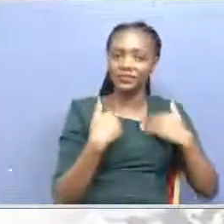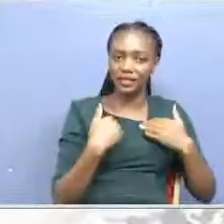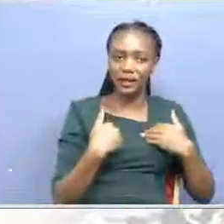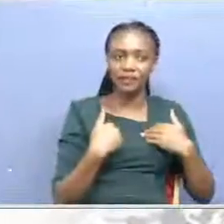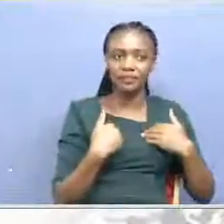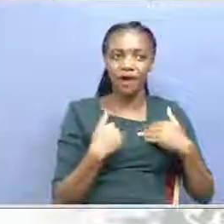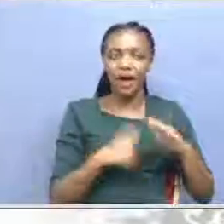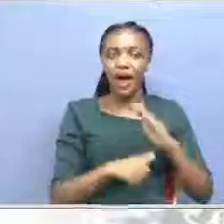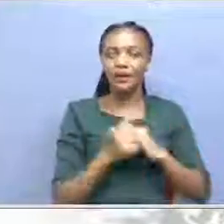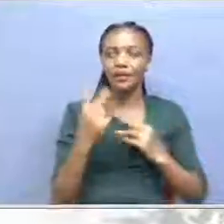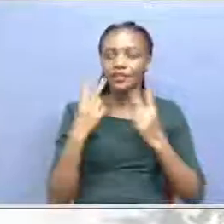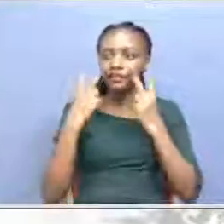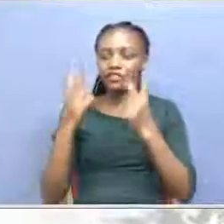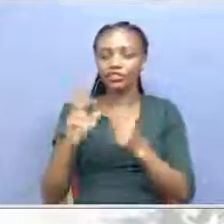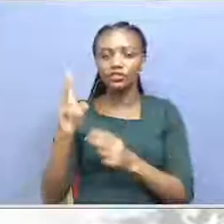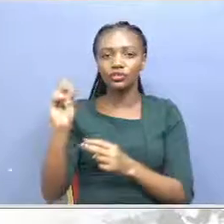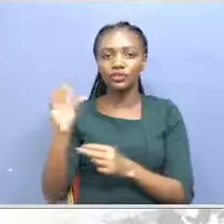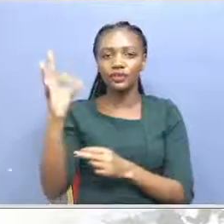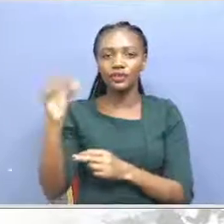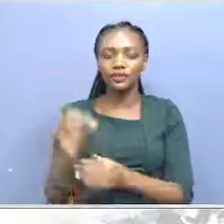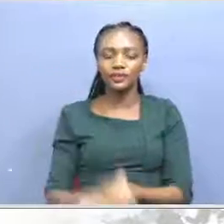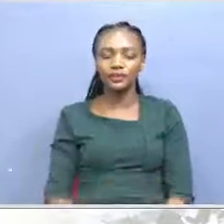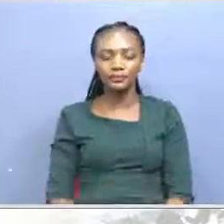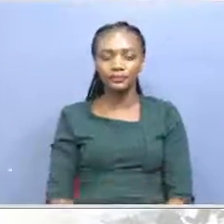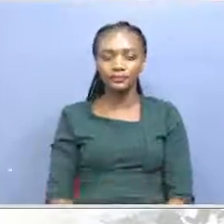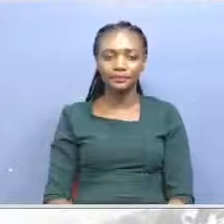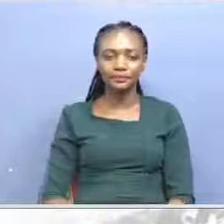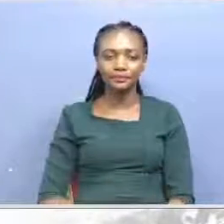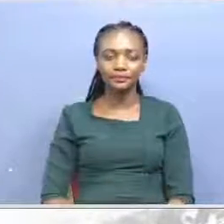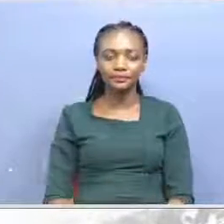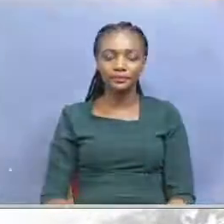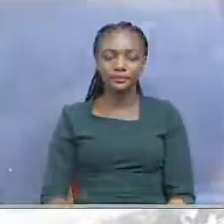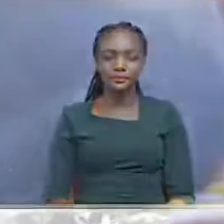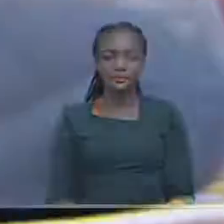the Vision 2030 blueprint. Mudhoni Maina, TV 47.